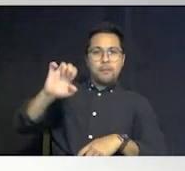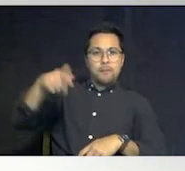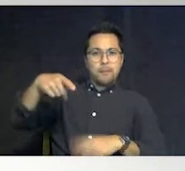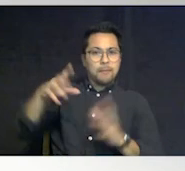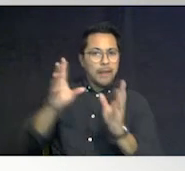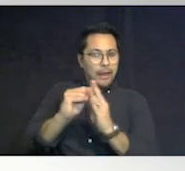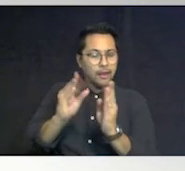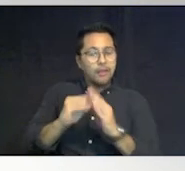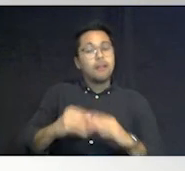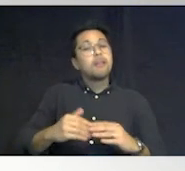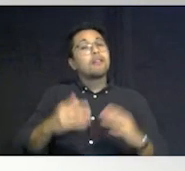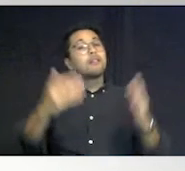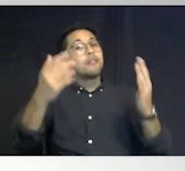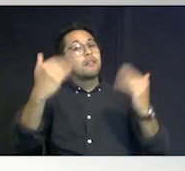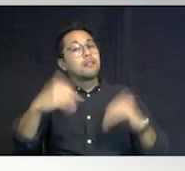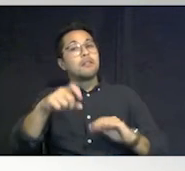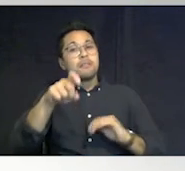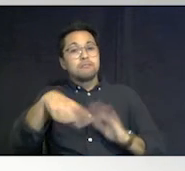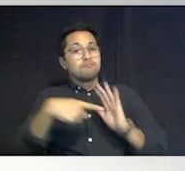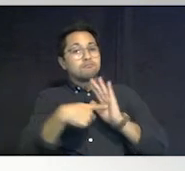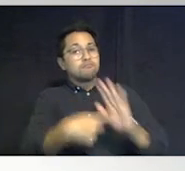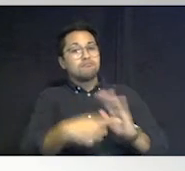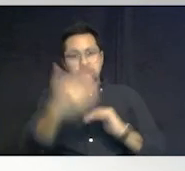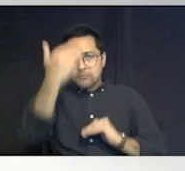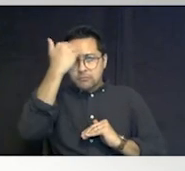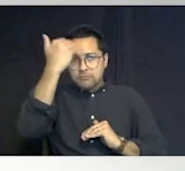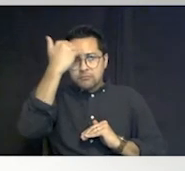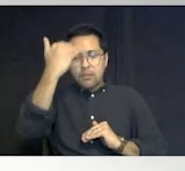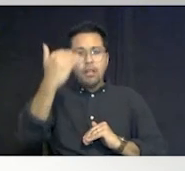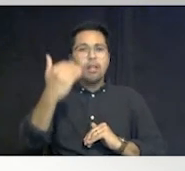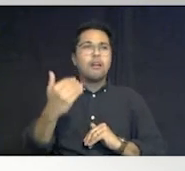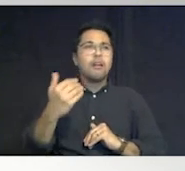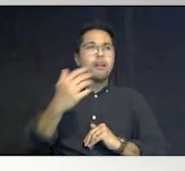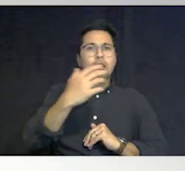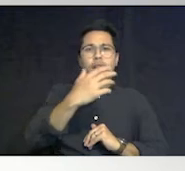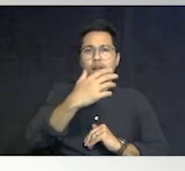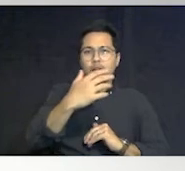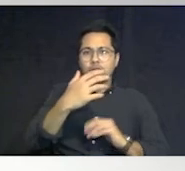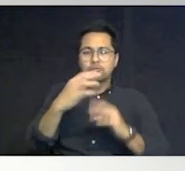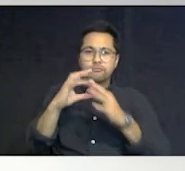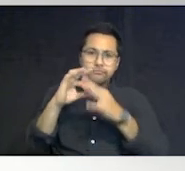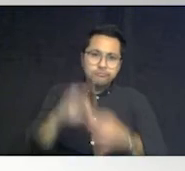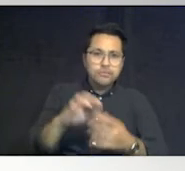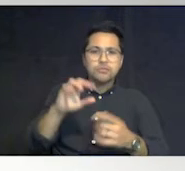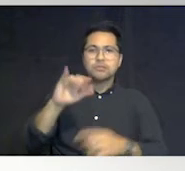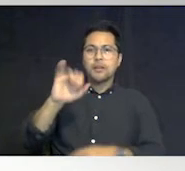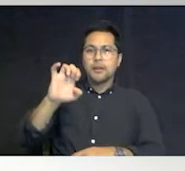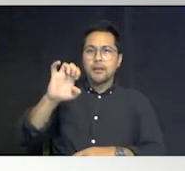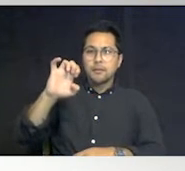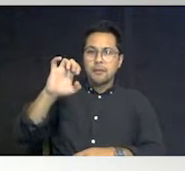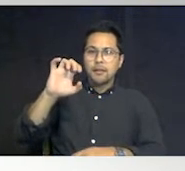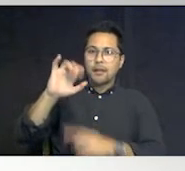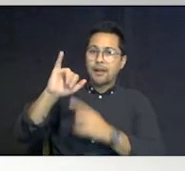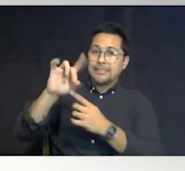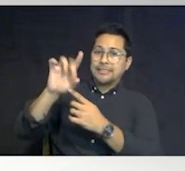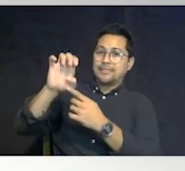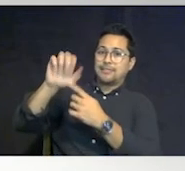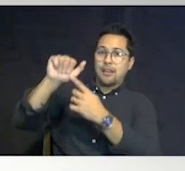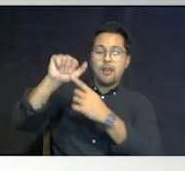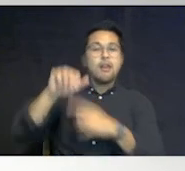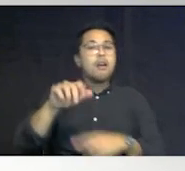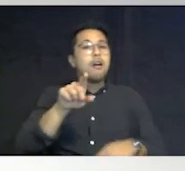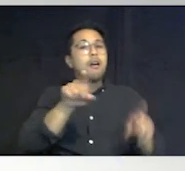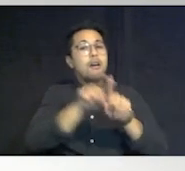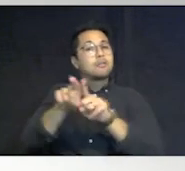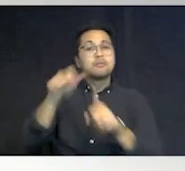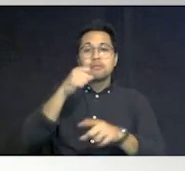of and the ability to understand the provisions of Individuals with Disability Education Act, and they must not be an employee of the school